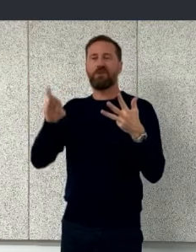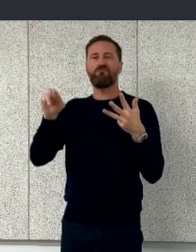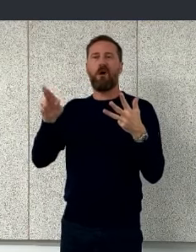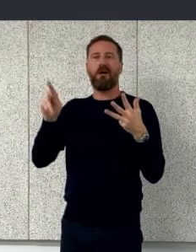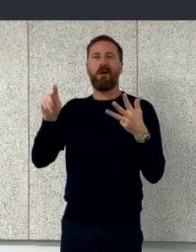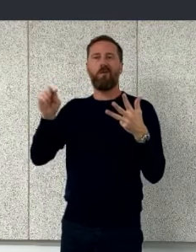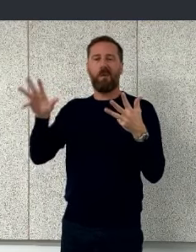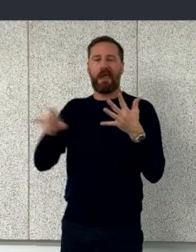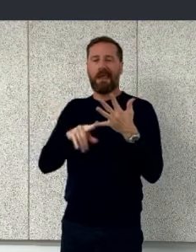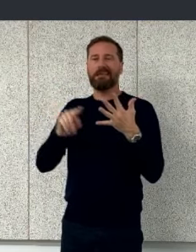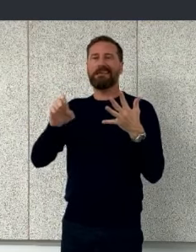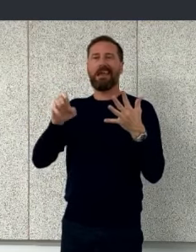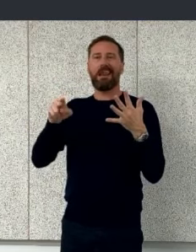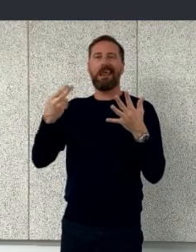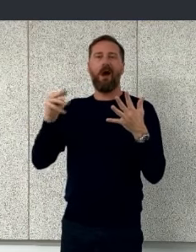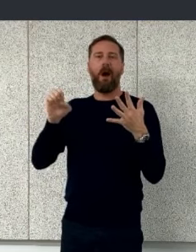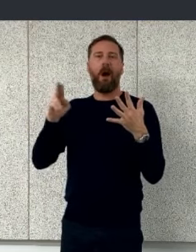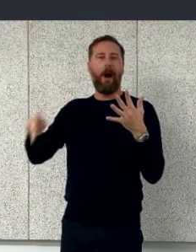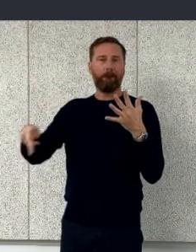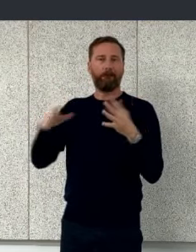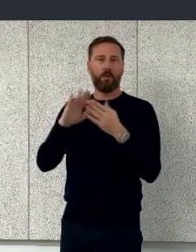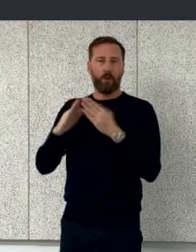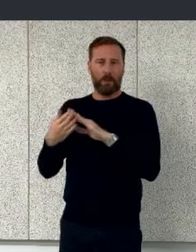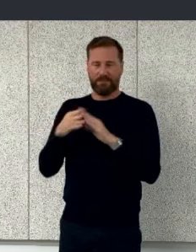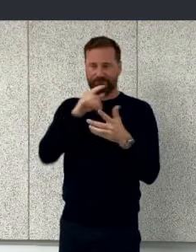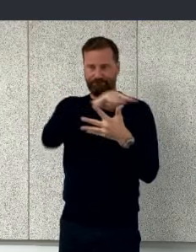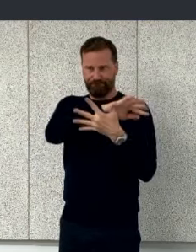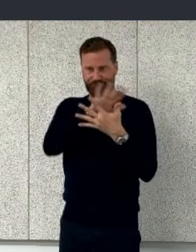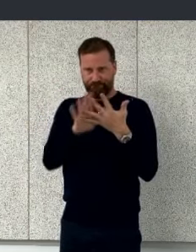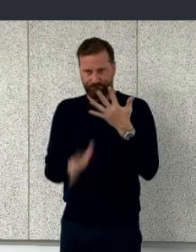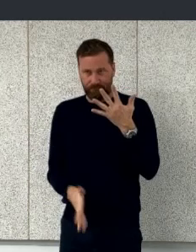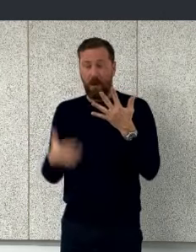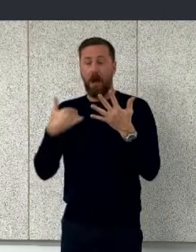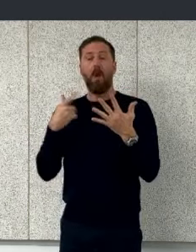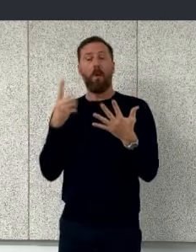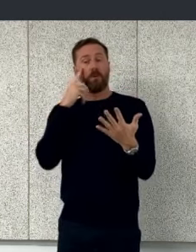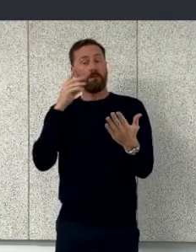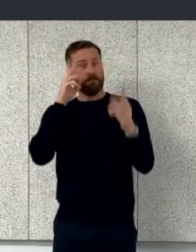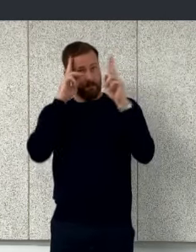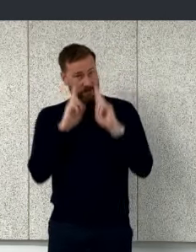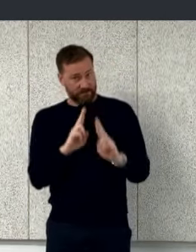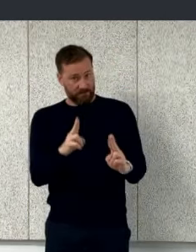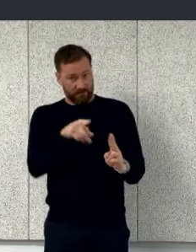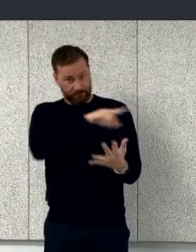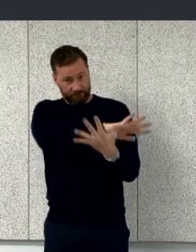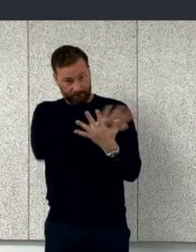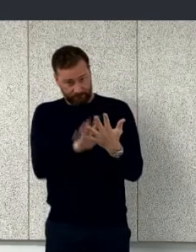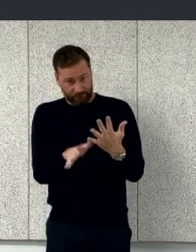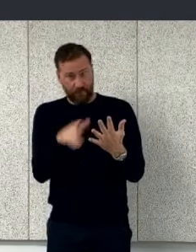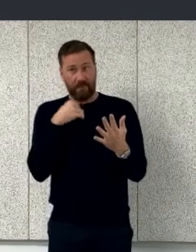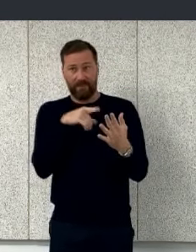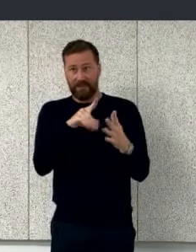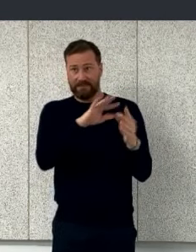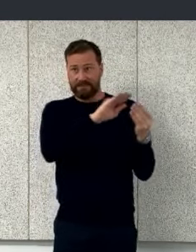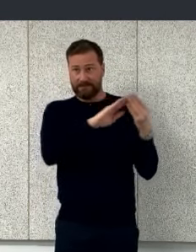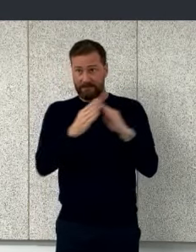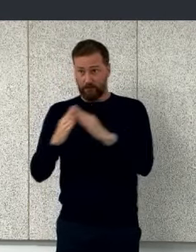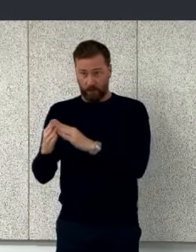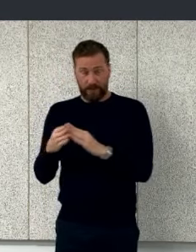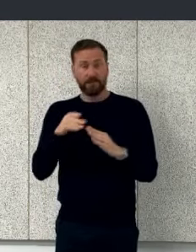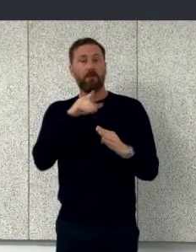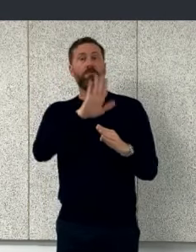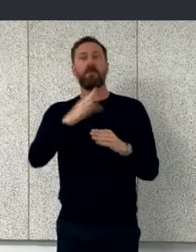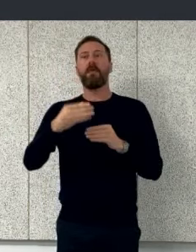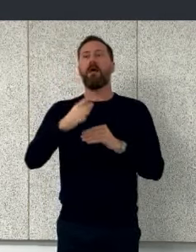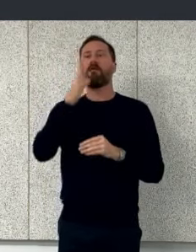communities. I want to honor and celebrate all of these indigenous communities, their elders past and present, as